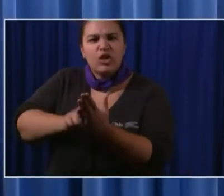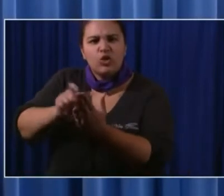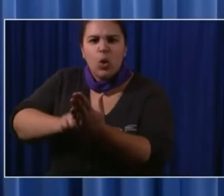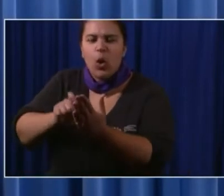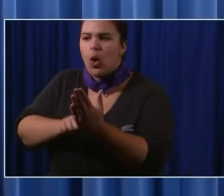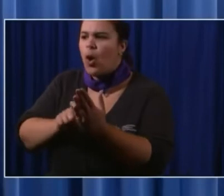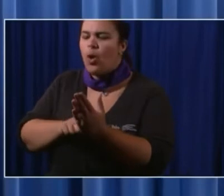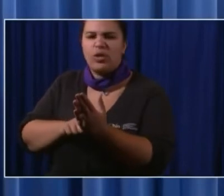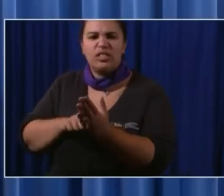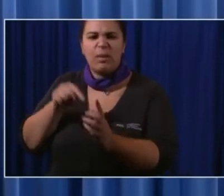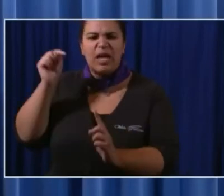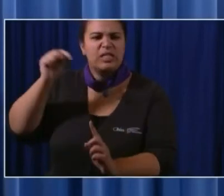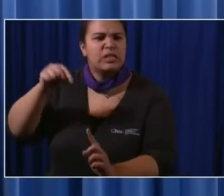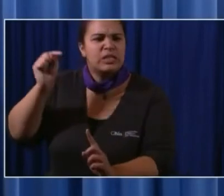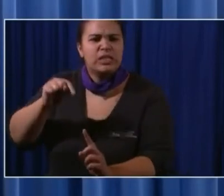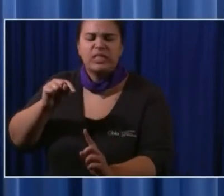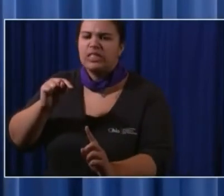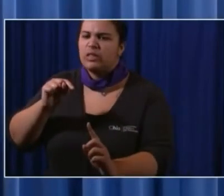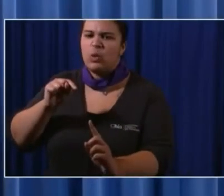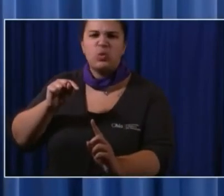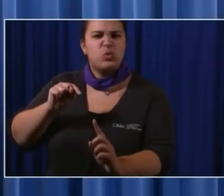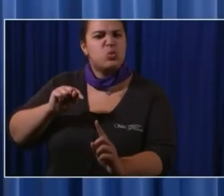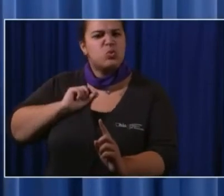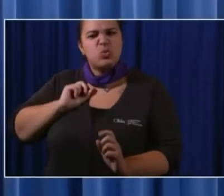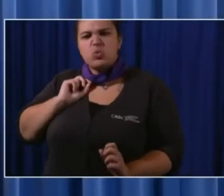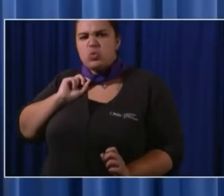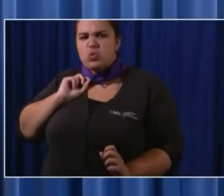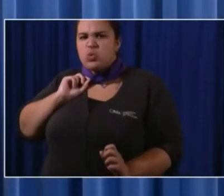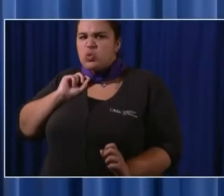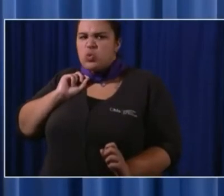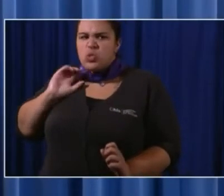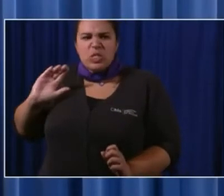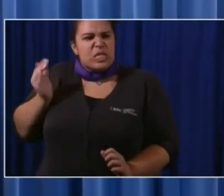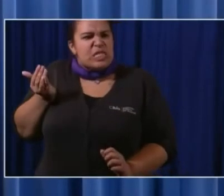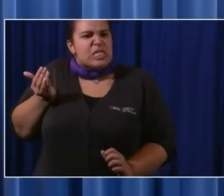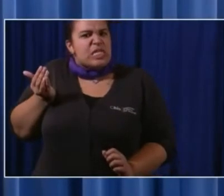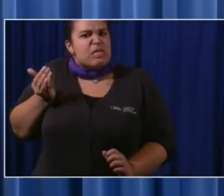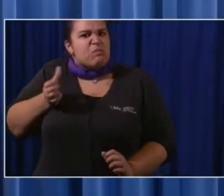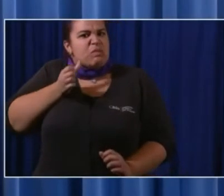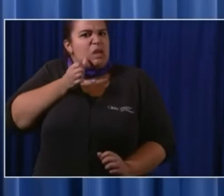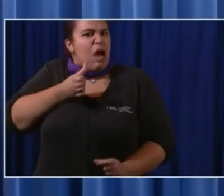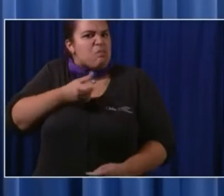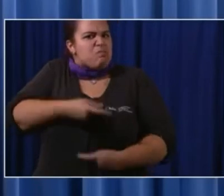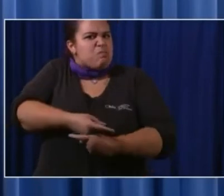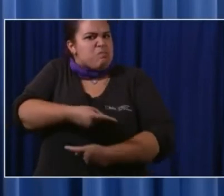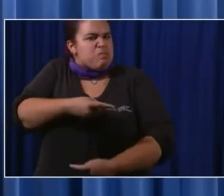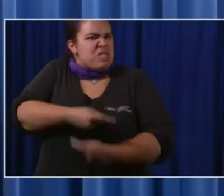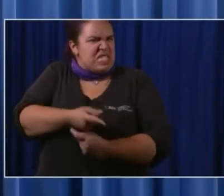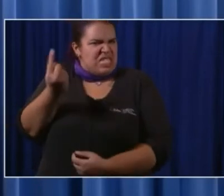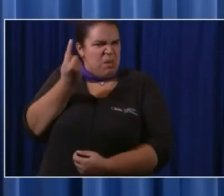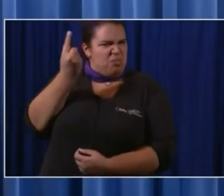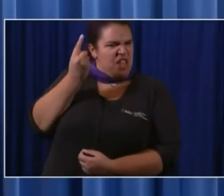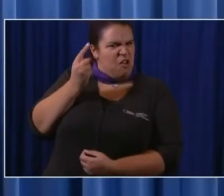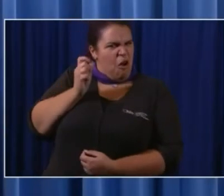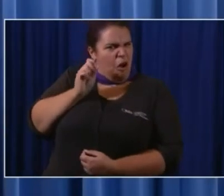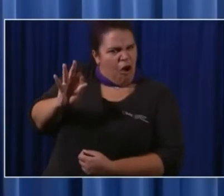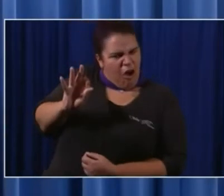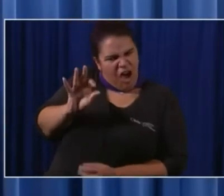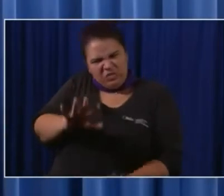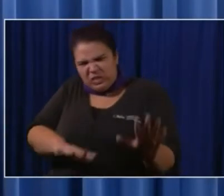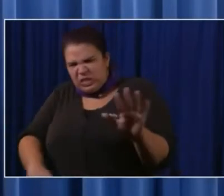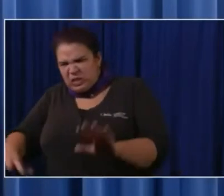bailout stunk and how Speaker Householder was funding his efforts. So, with respect, Governor, how can you say